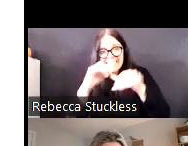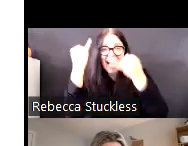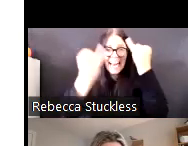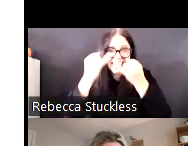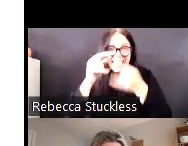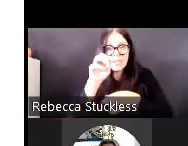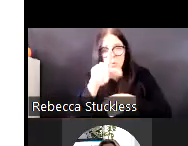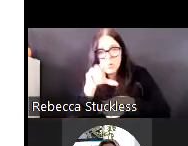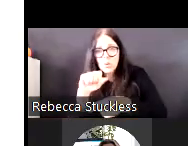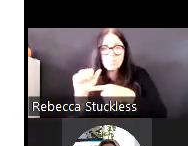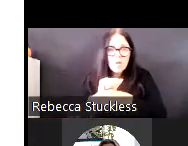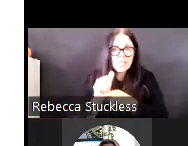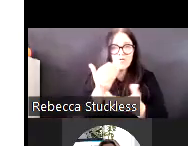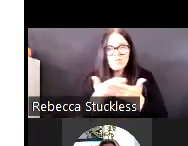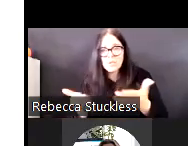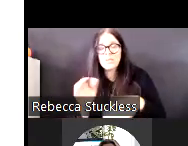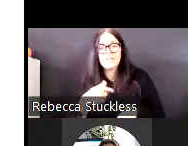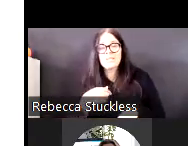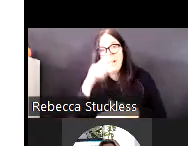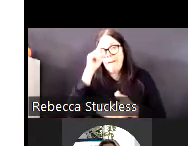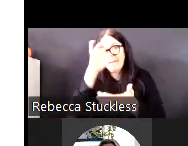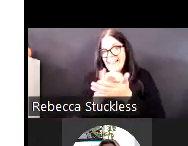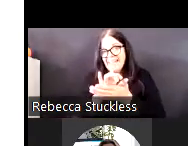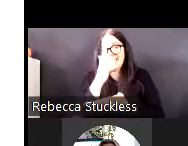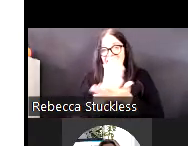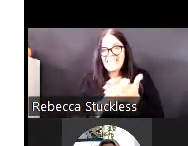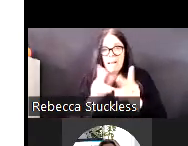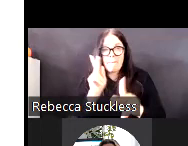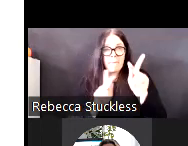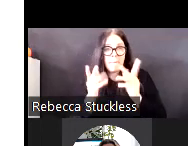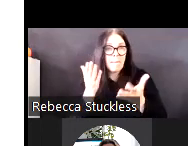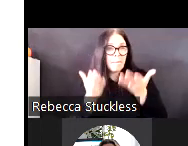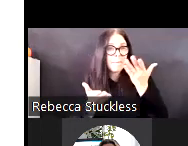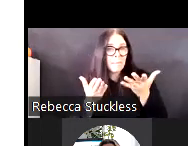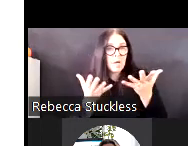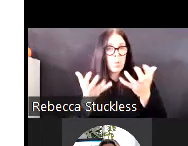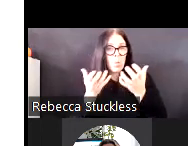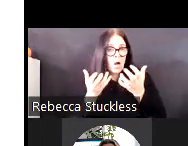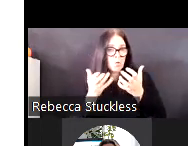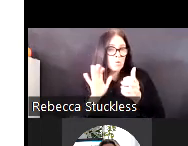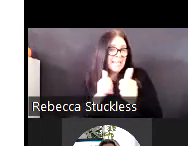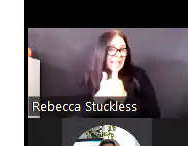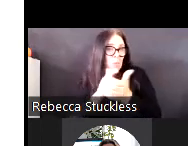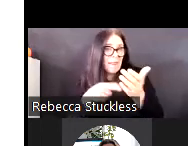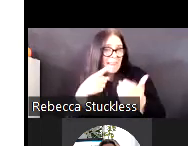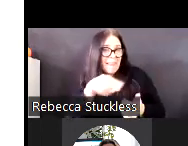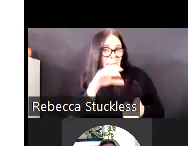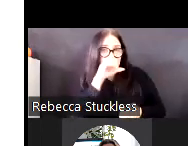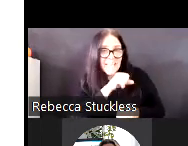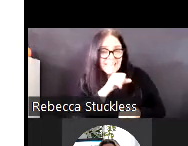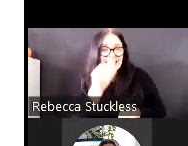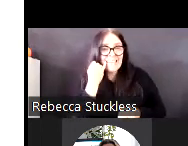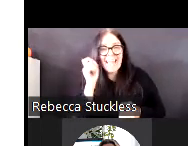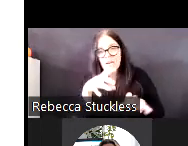practices. I believe some people may want to catch up on what they have missed from today's session if they had to log